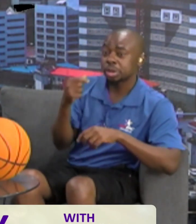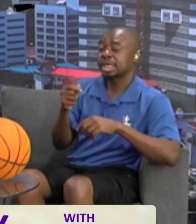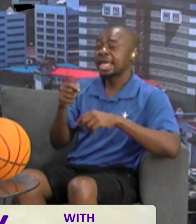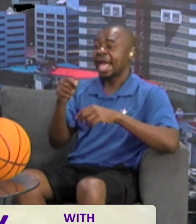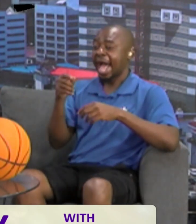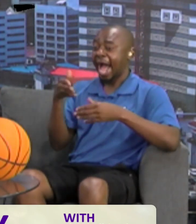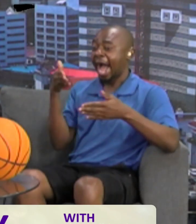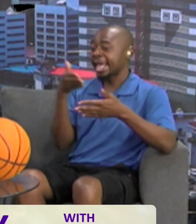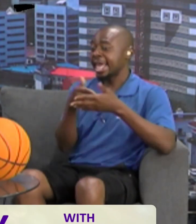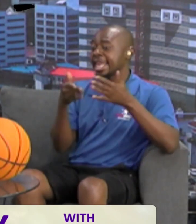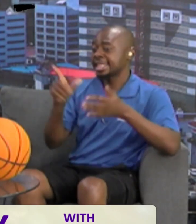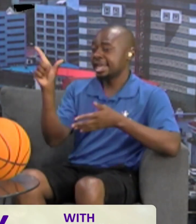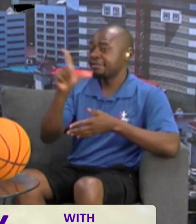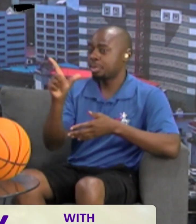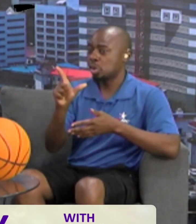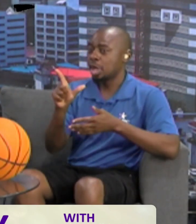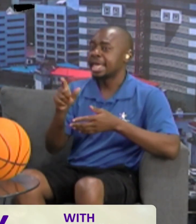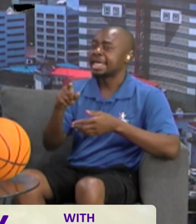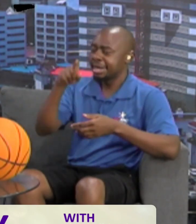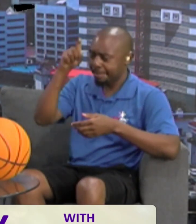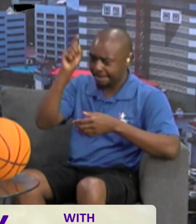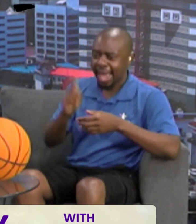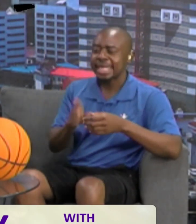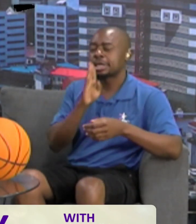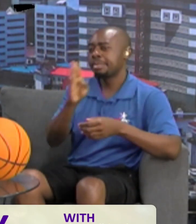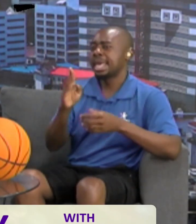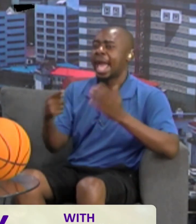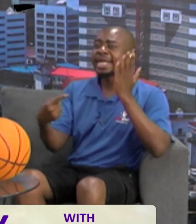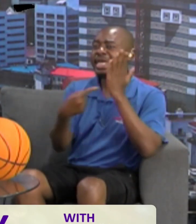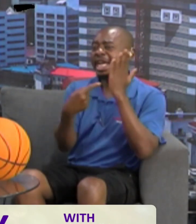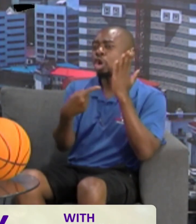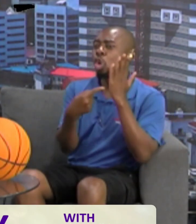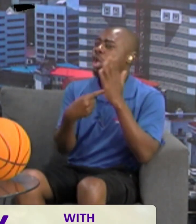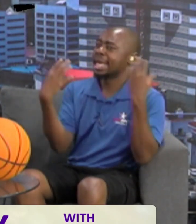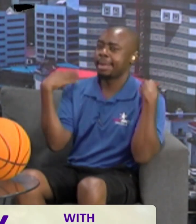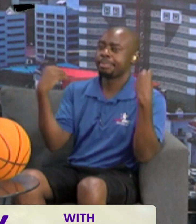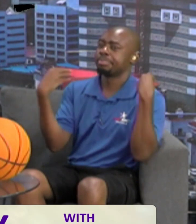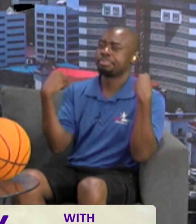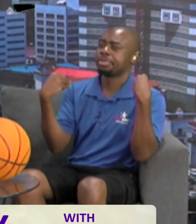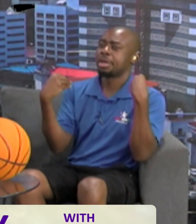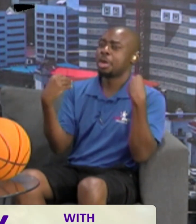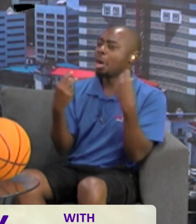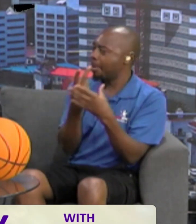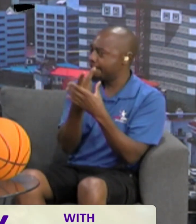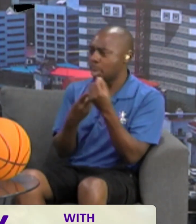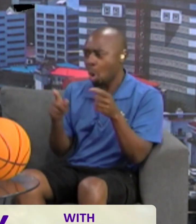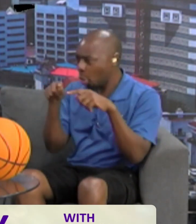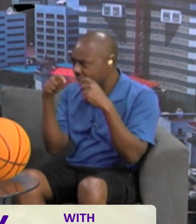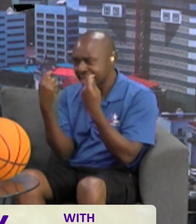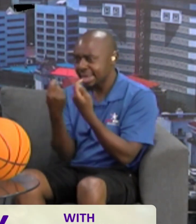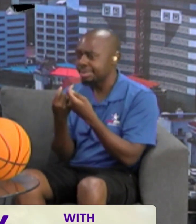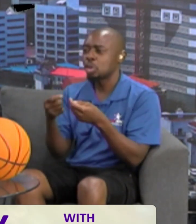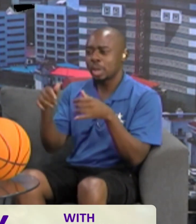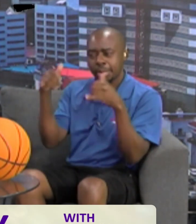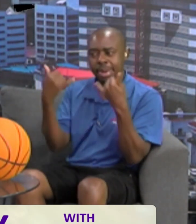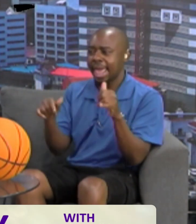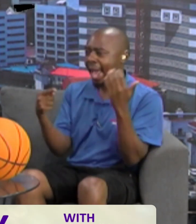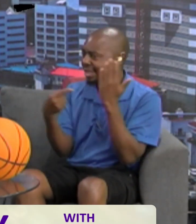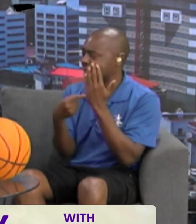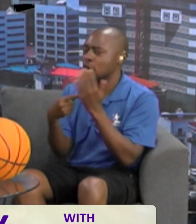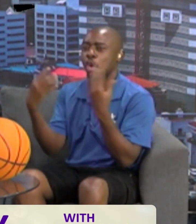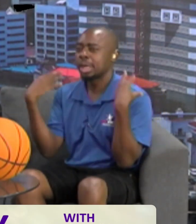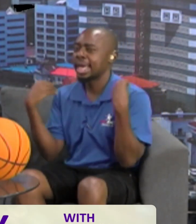It's going to be very hard, because against Liverpool, it must be a very technical game. Both teams